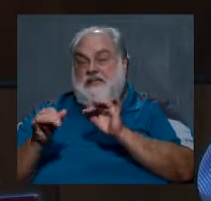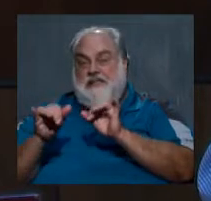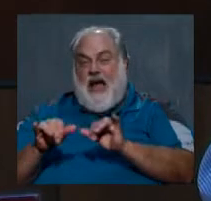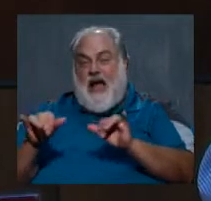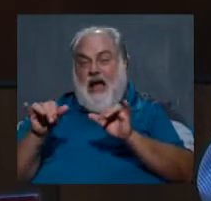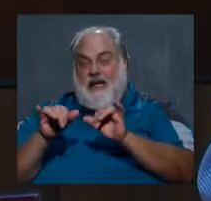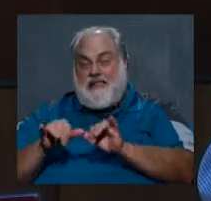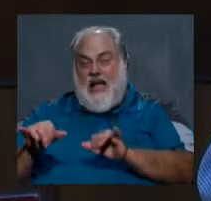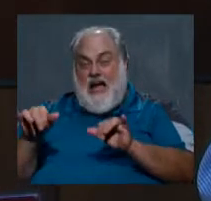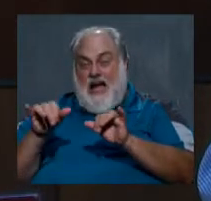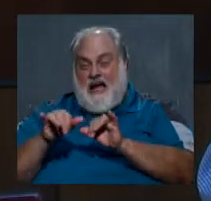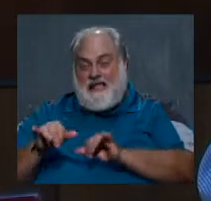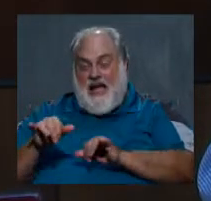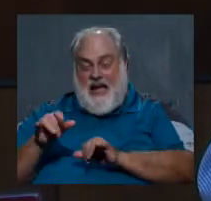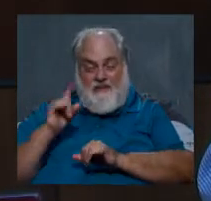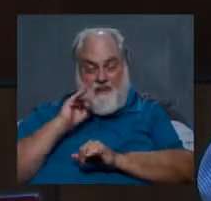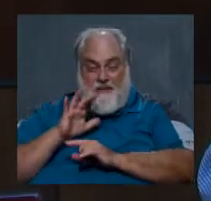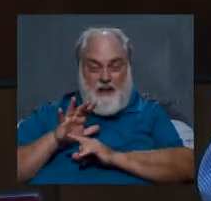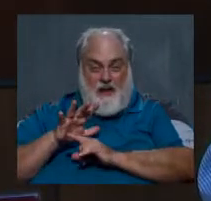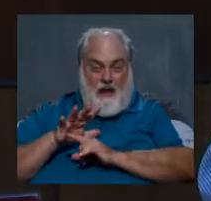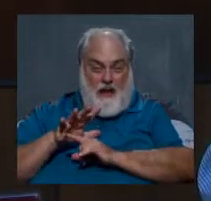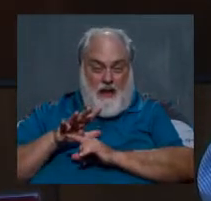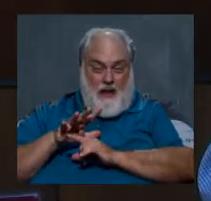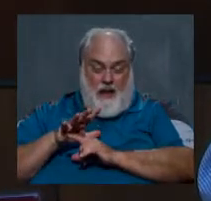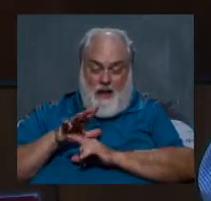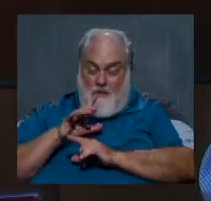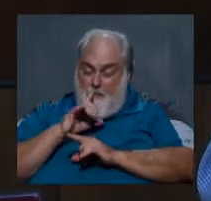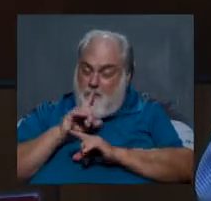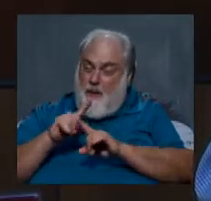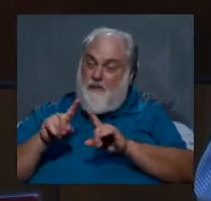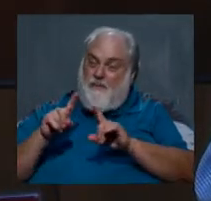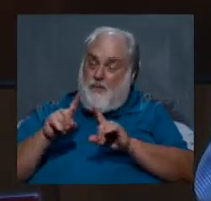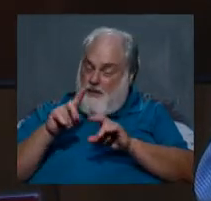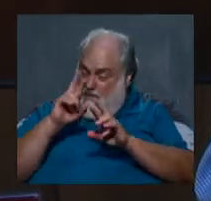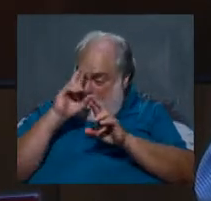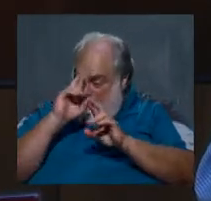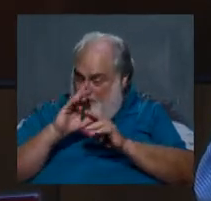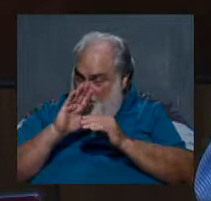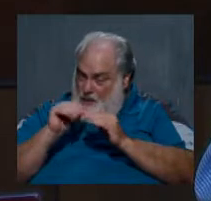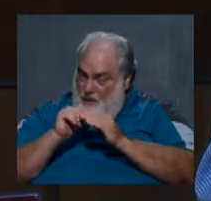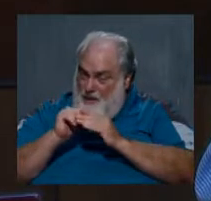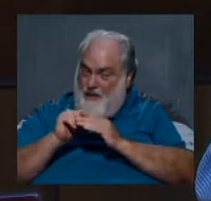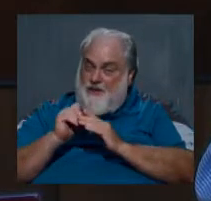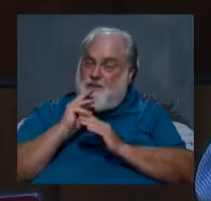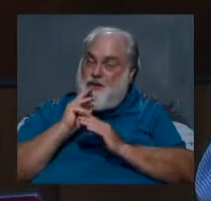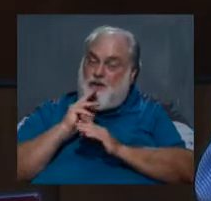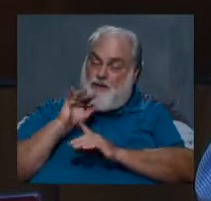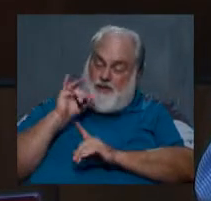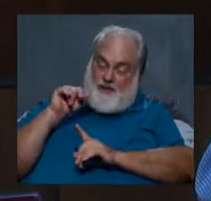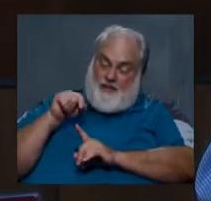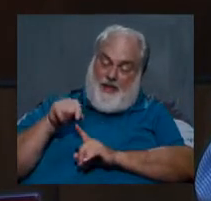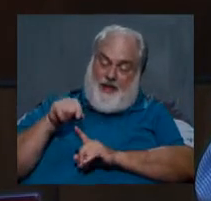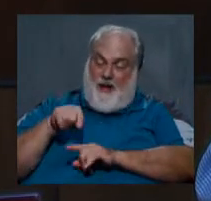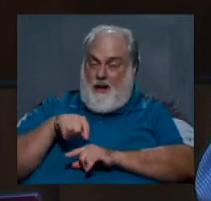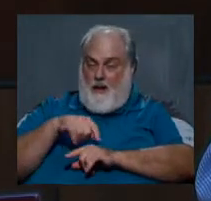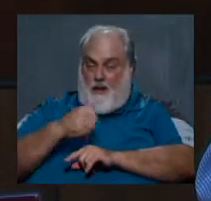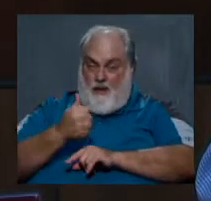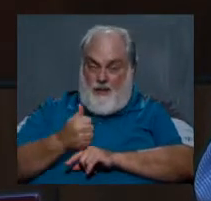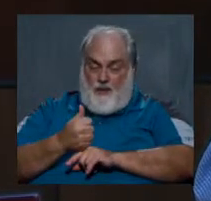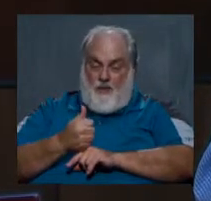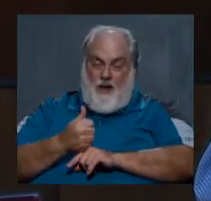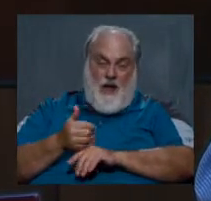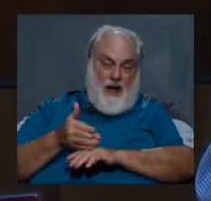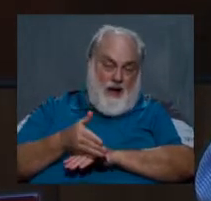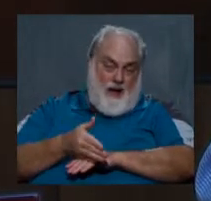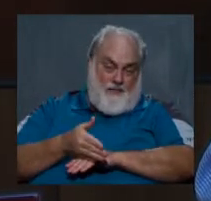don't want you to think your voice is being squelched, but for respect for all speakers for this item and other items on the agenda